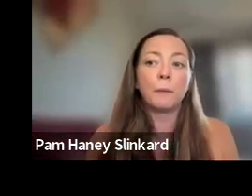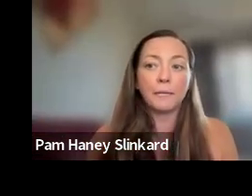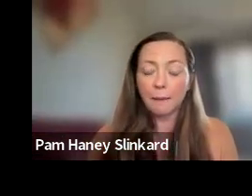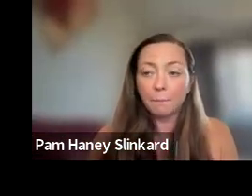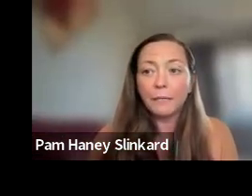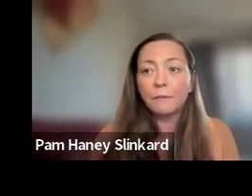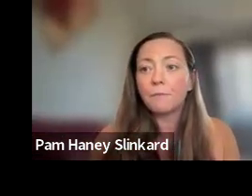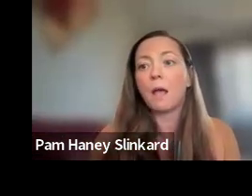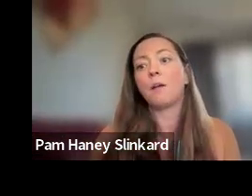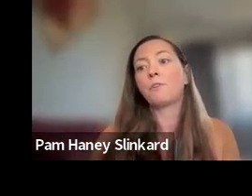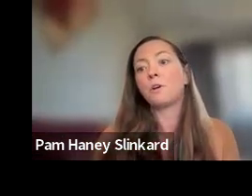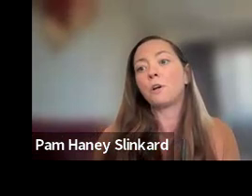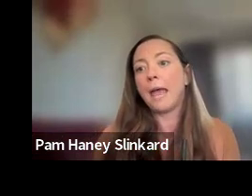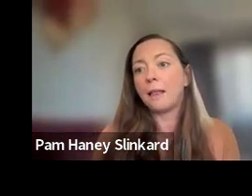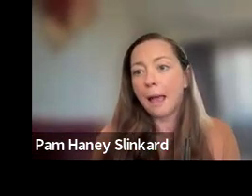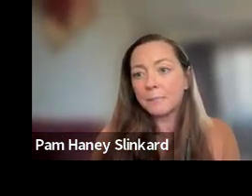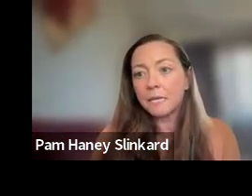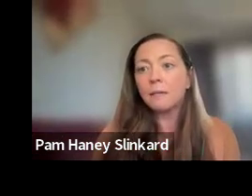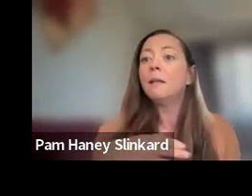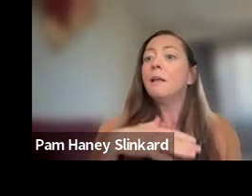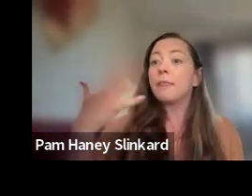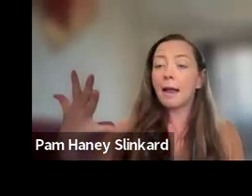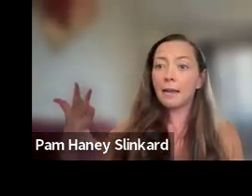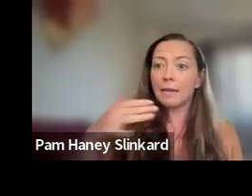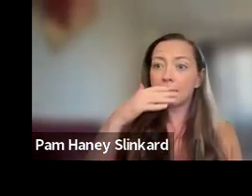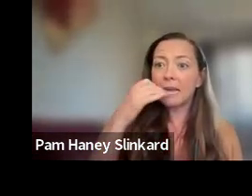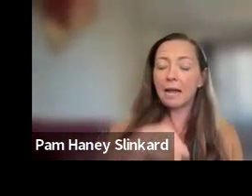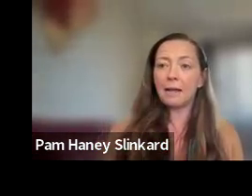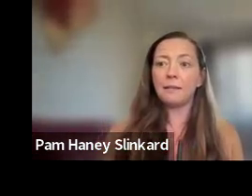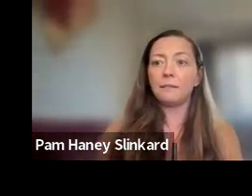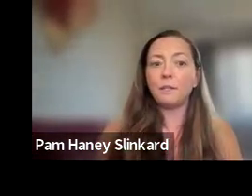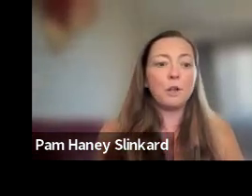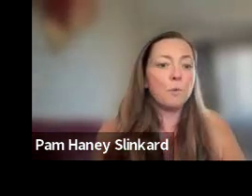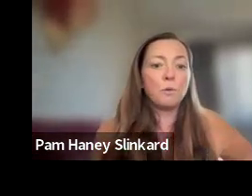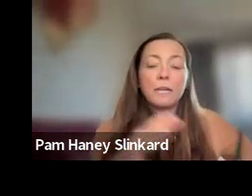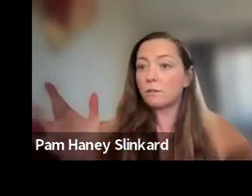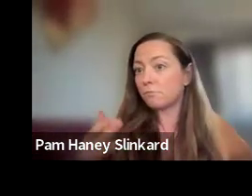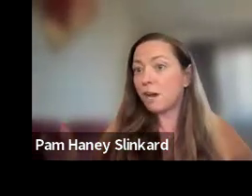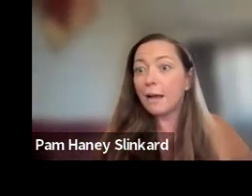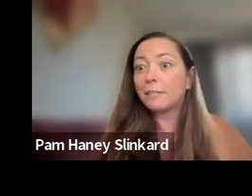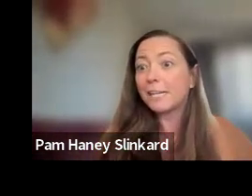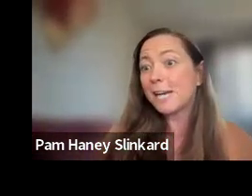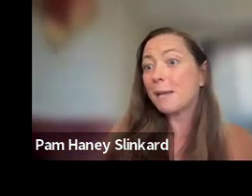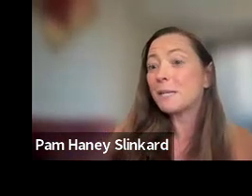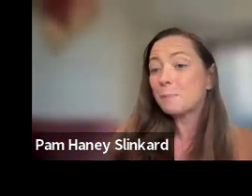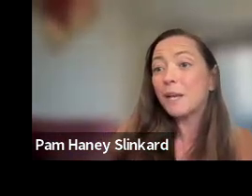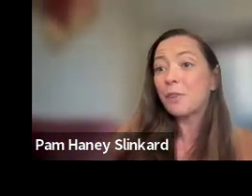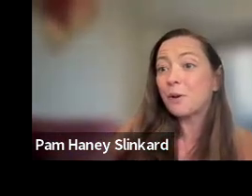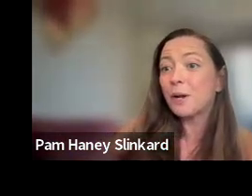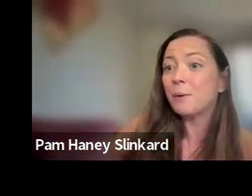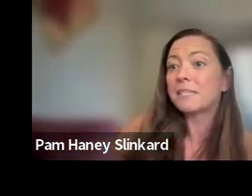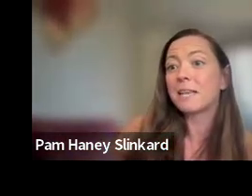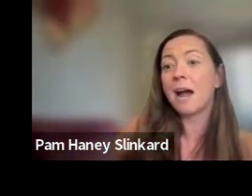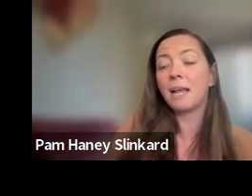person-centered career plan template for Cal APSE that is, you can check out at any time, but it's